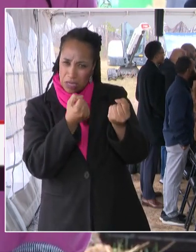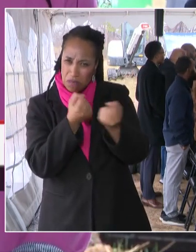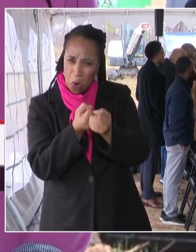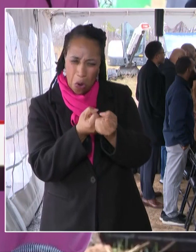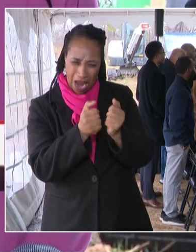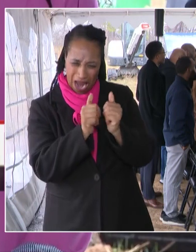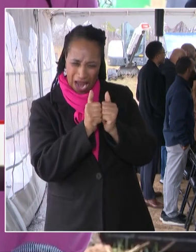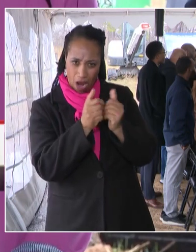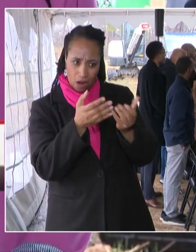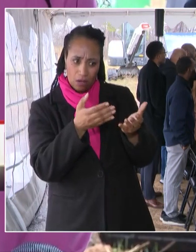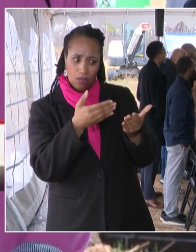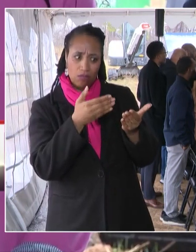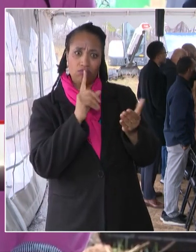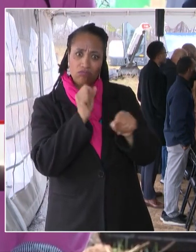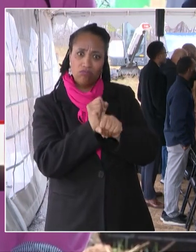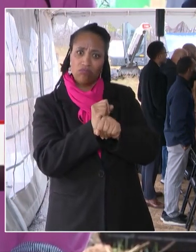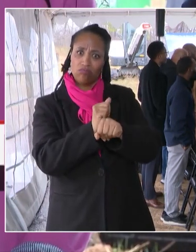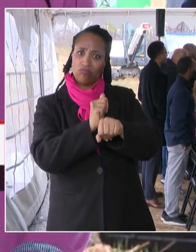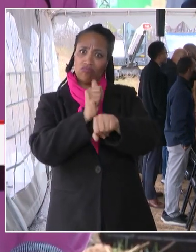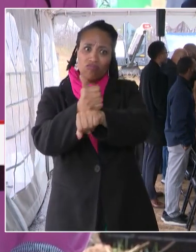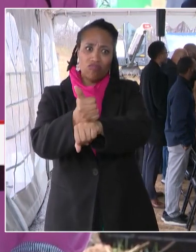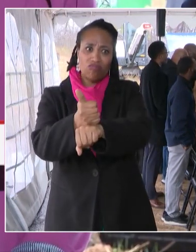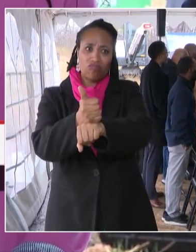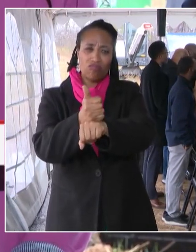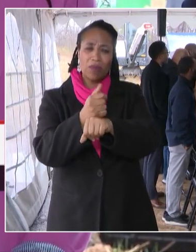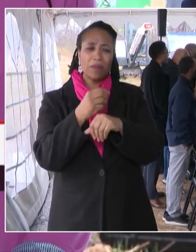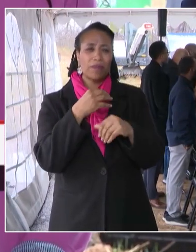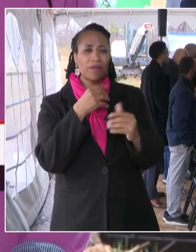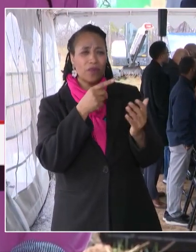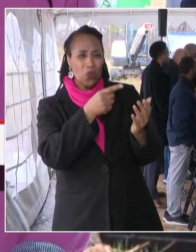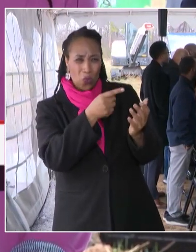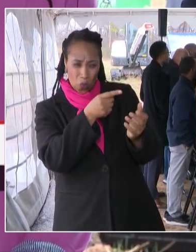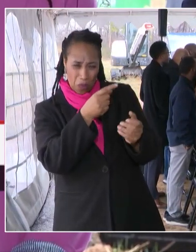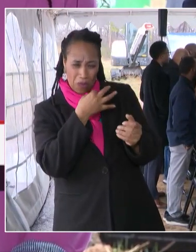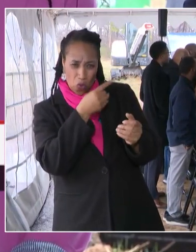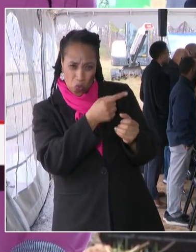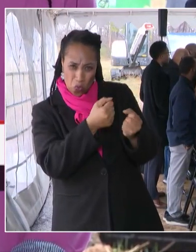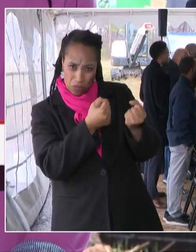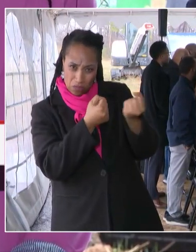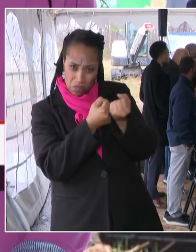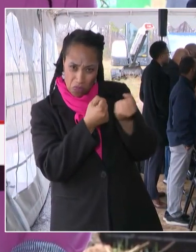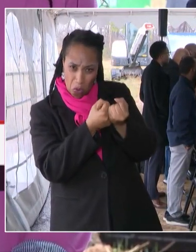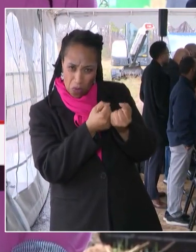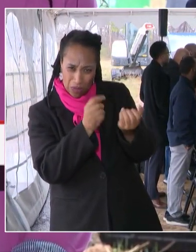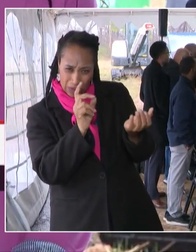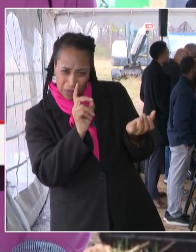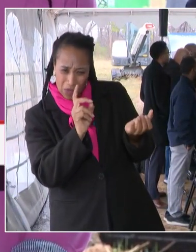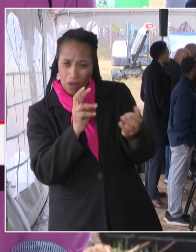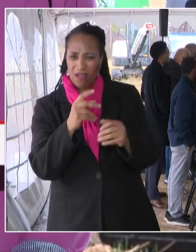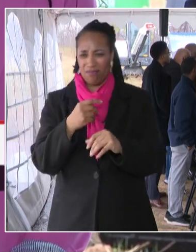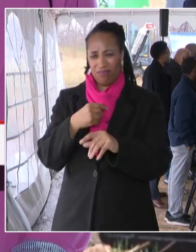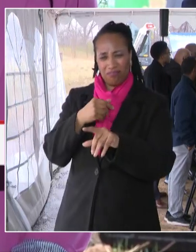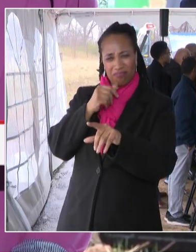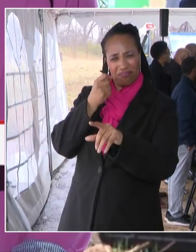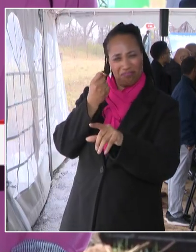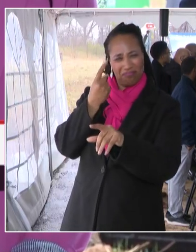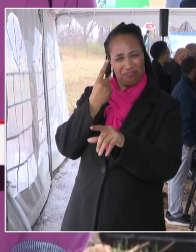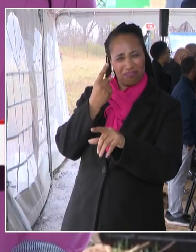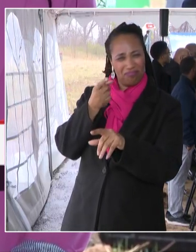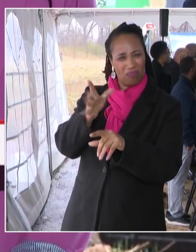mean, I don't know if that's what it says, but I do believe we should have a single violence interruption